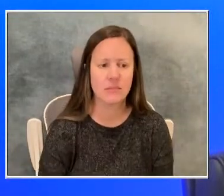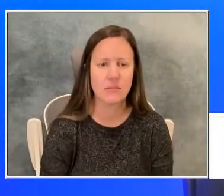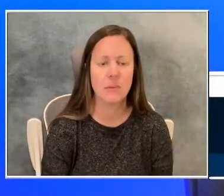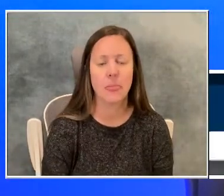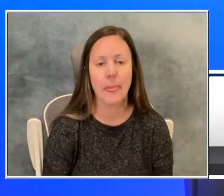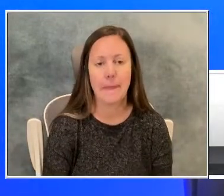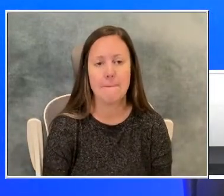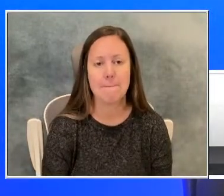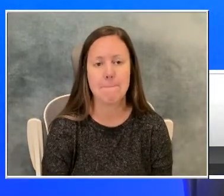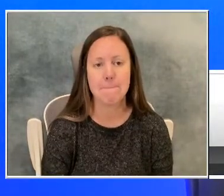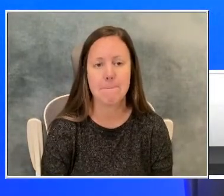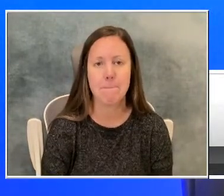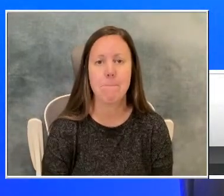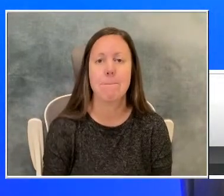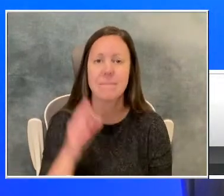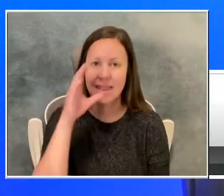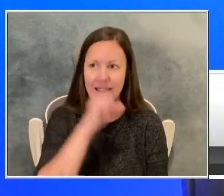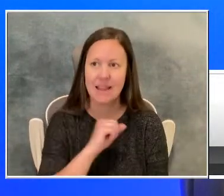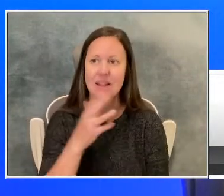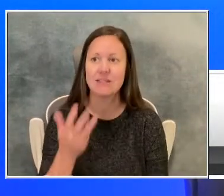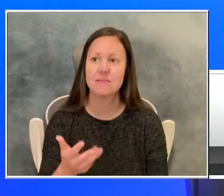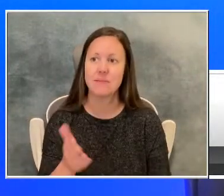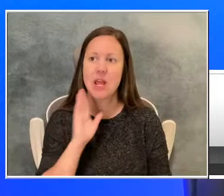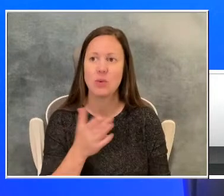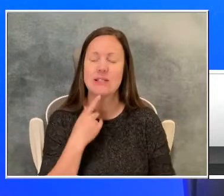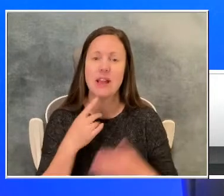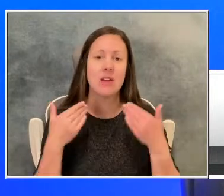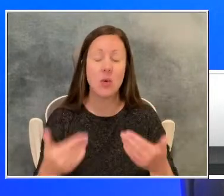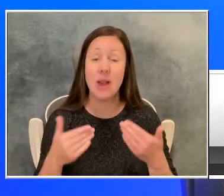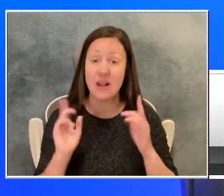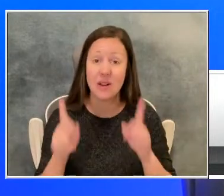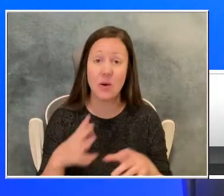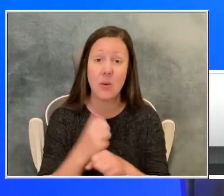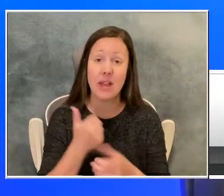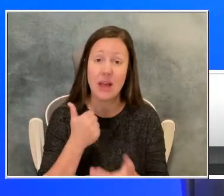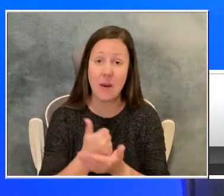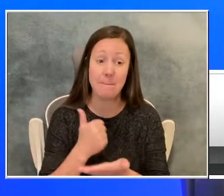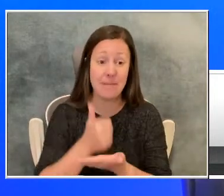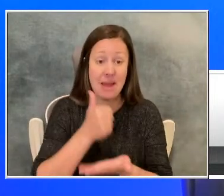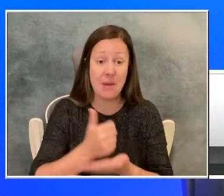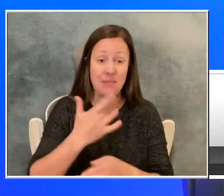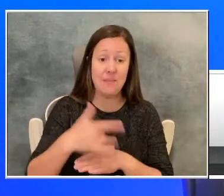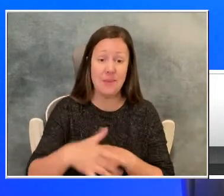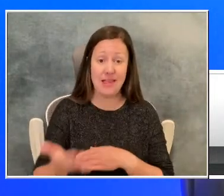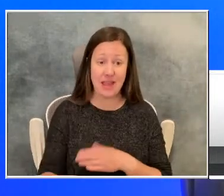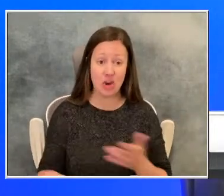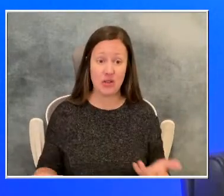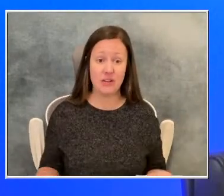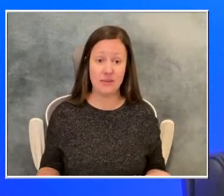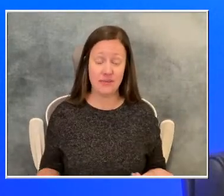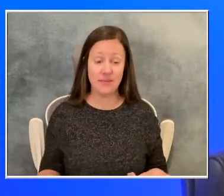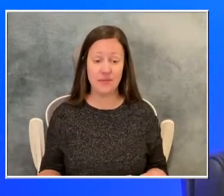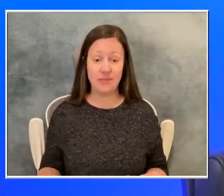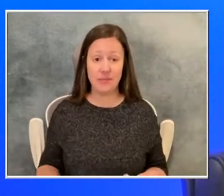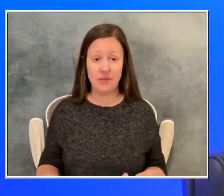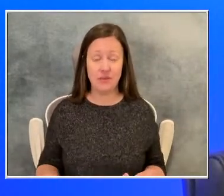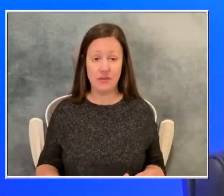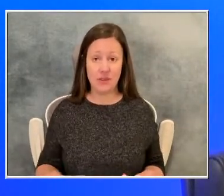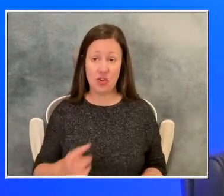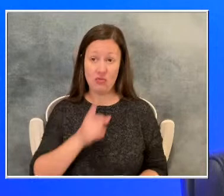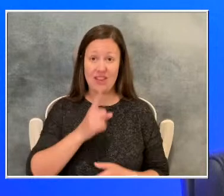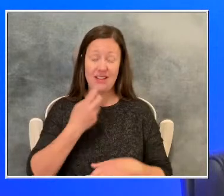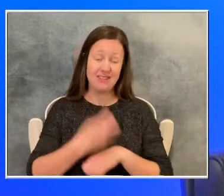get help, because it's there. And it's so hard, because I take